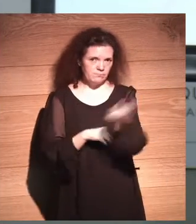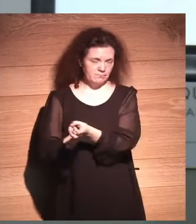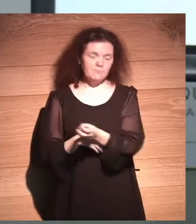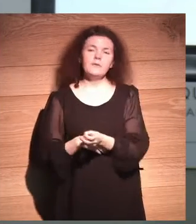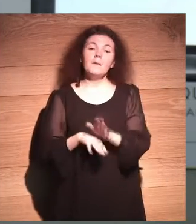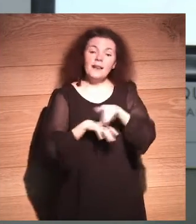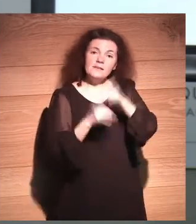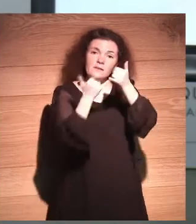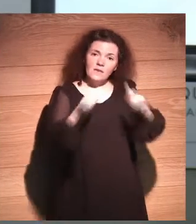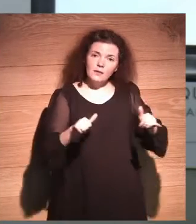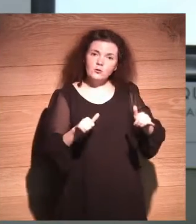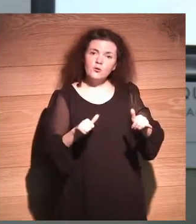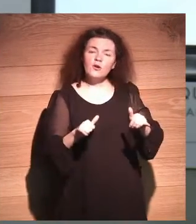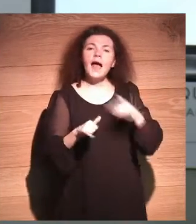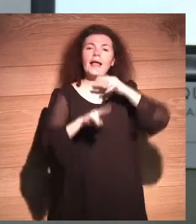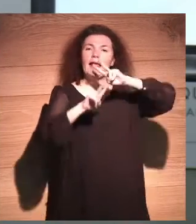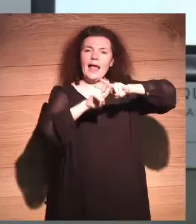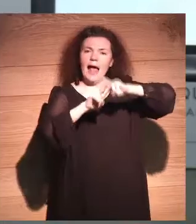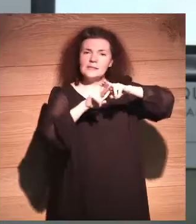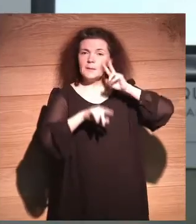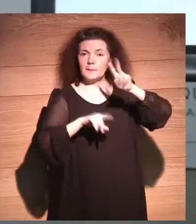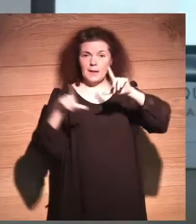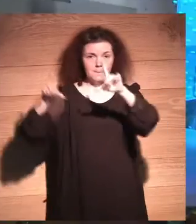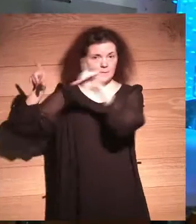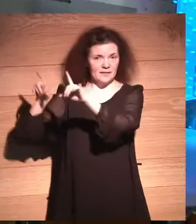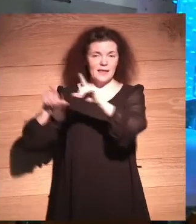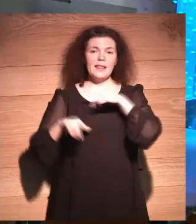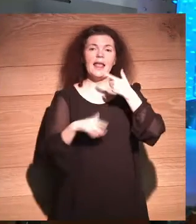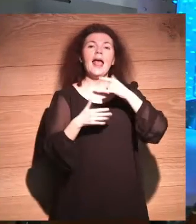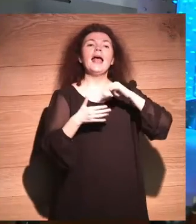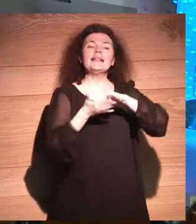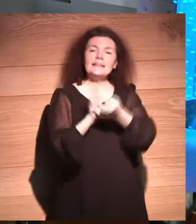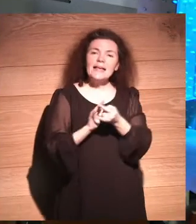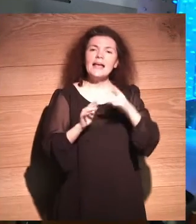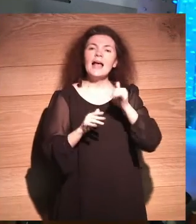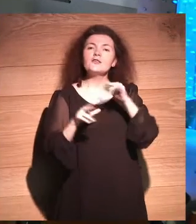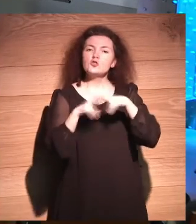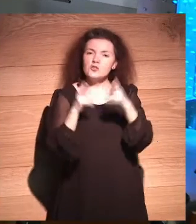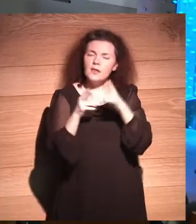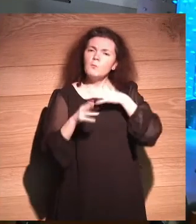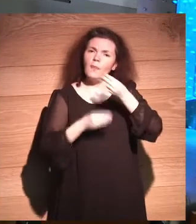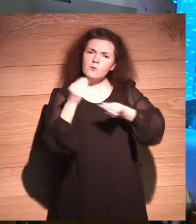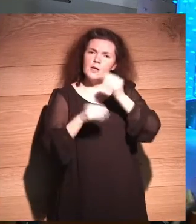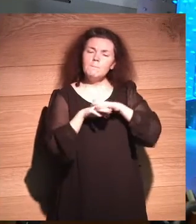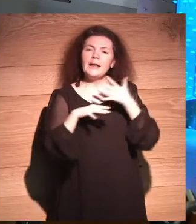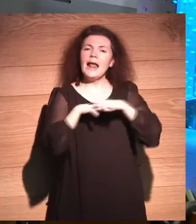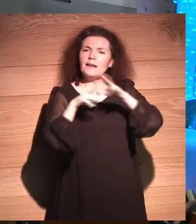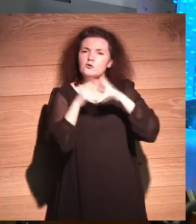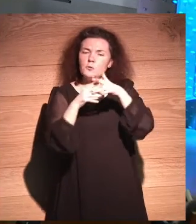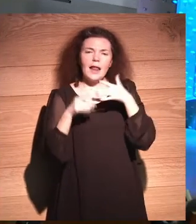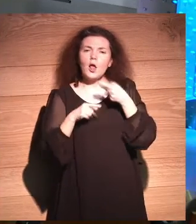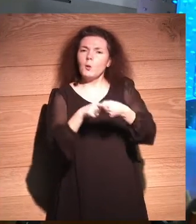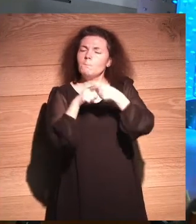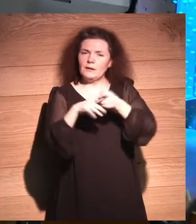them. For this event, we have a hashtag. You have it here on the screen, Tech Society. You can use it